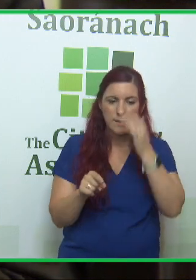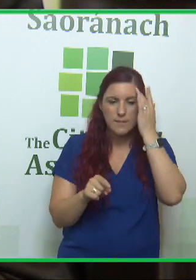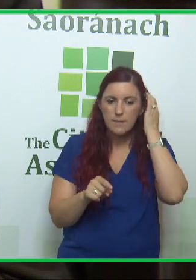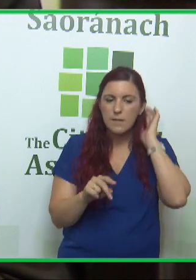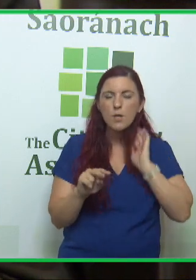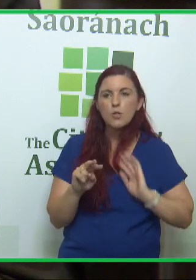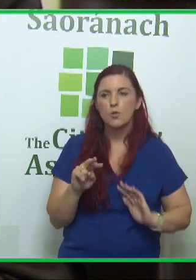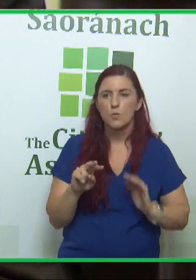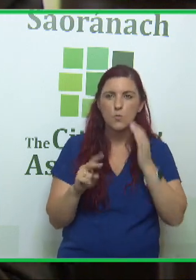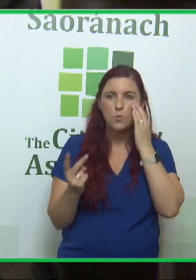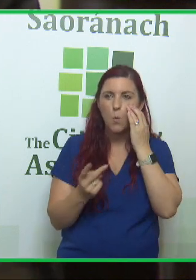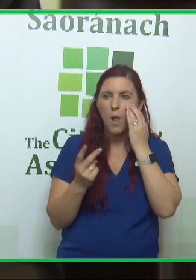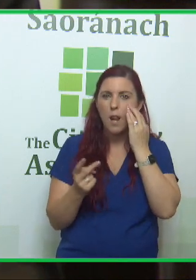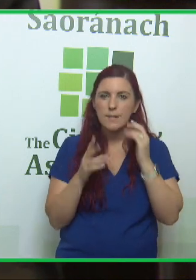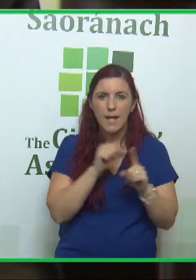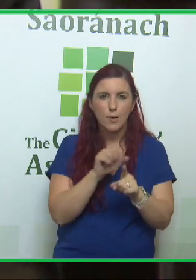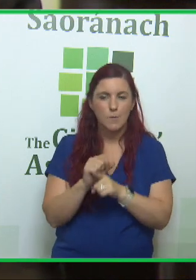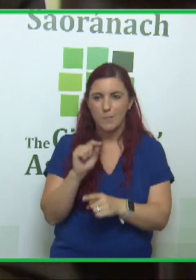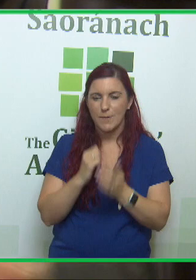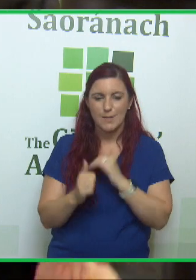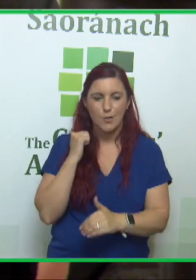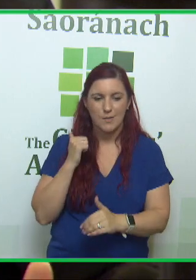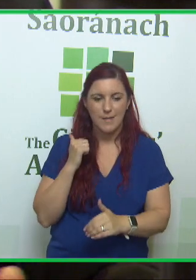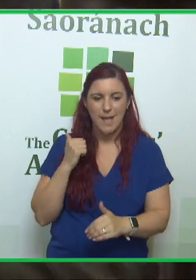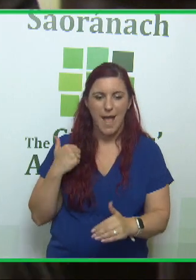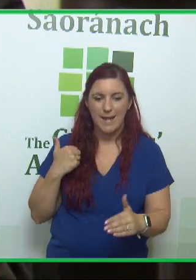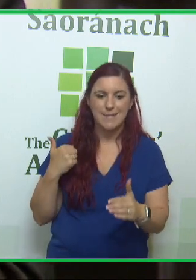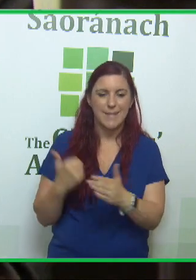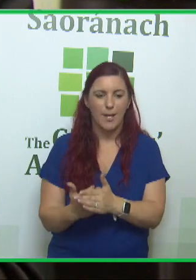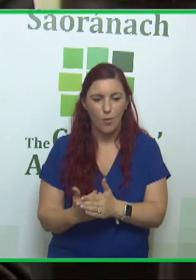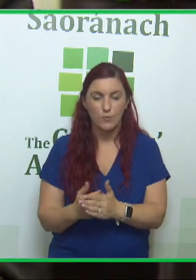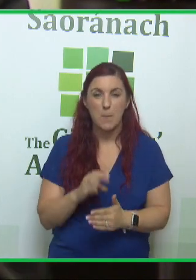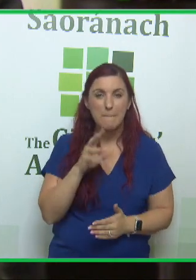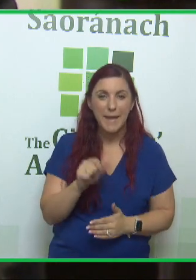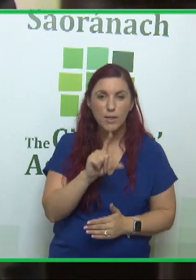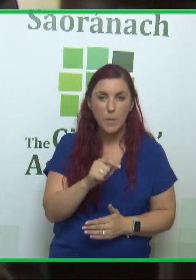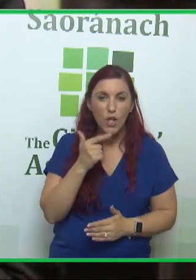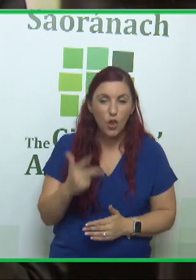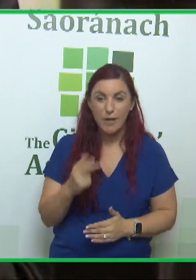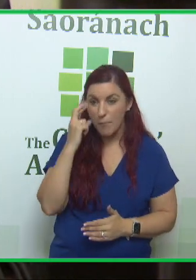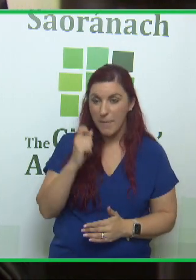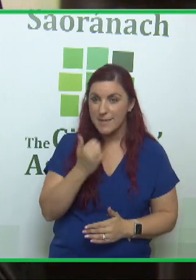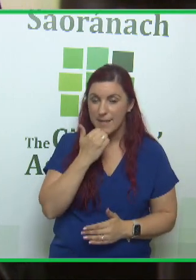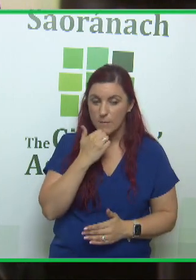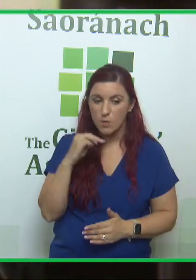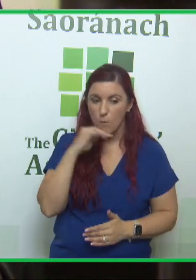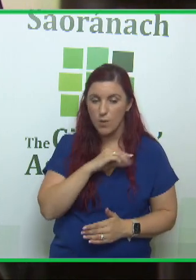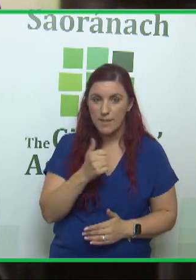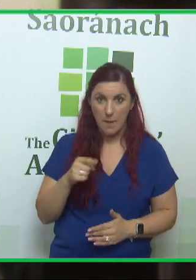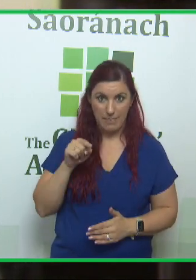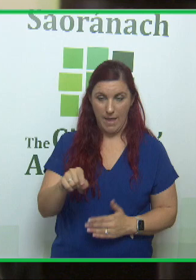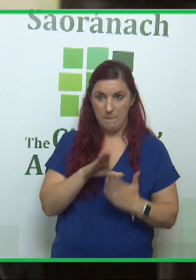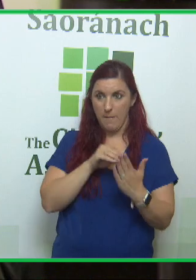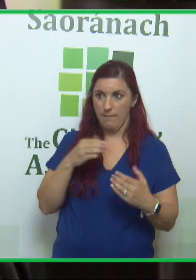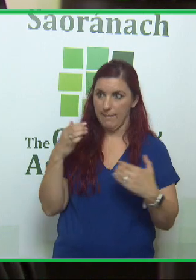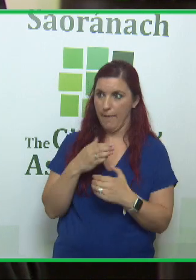diagnosis nearly 20 years ago, and it's taken till May the 23rd, and I remember the date because it was an important date, that model of care gets put